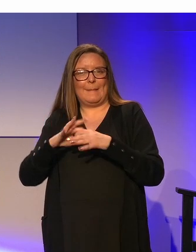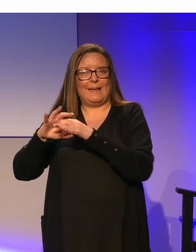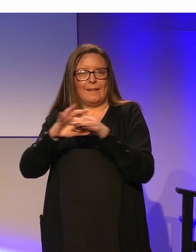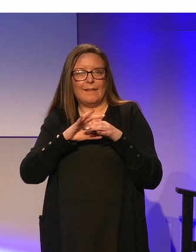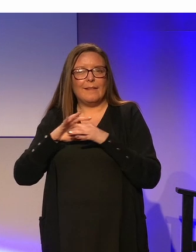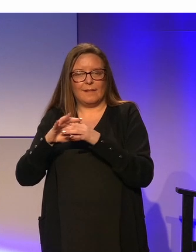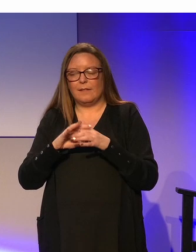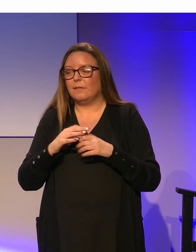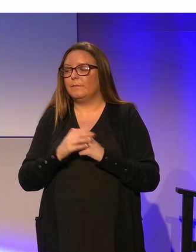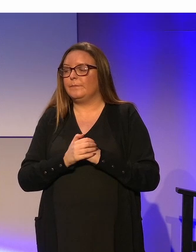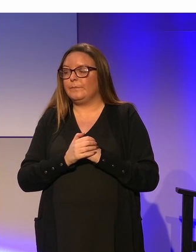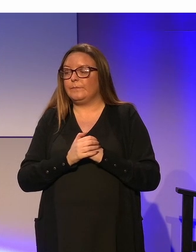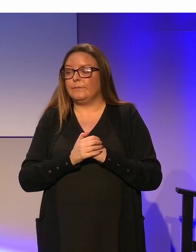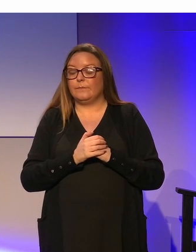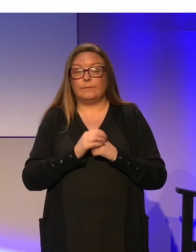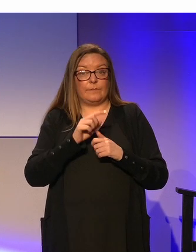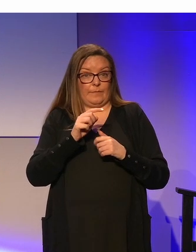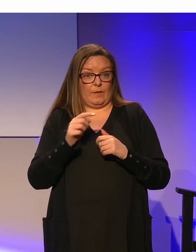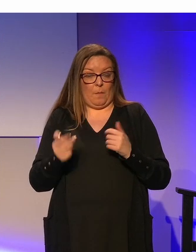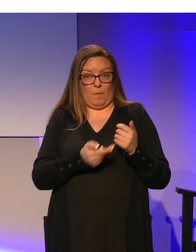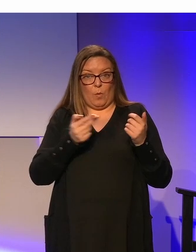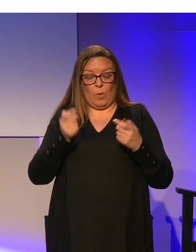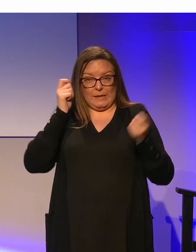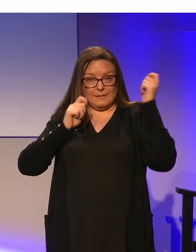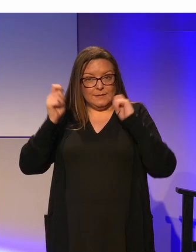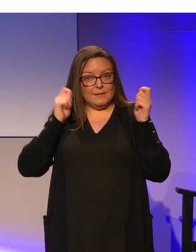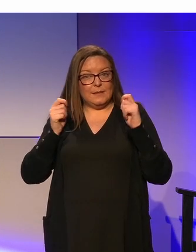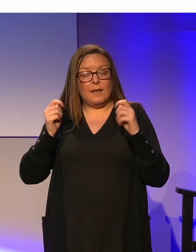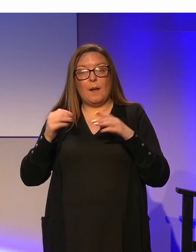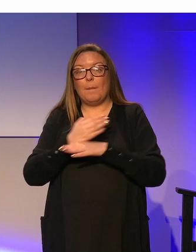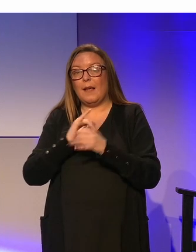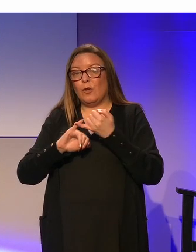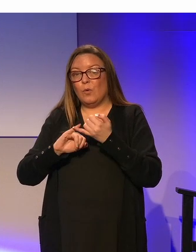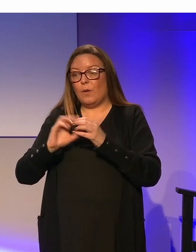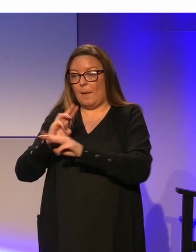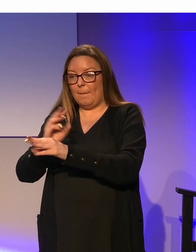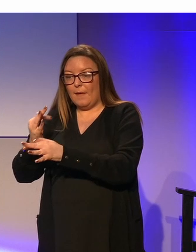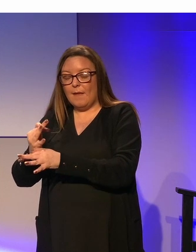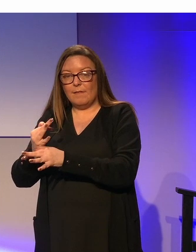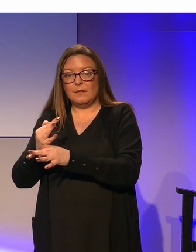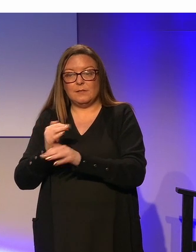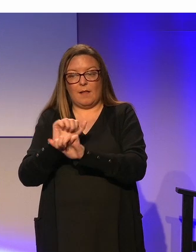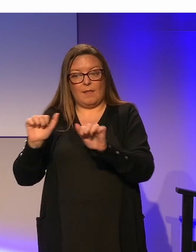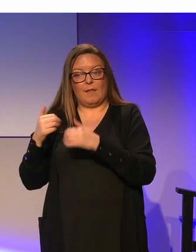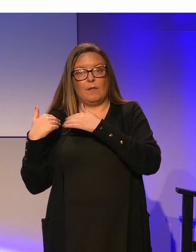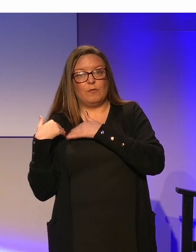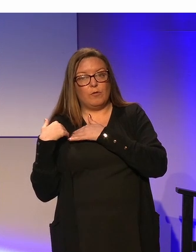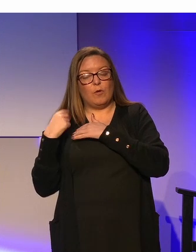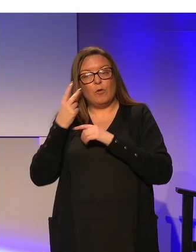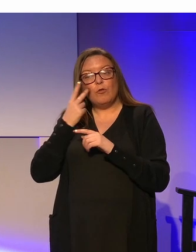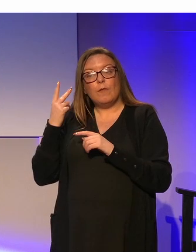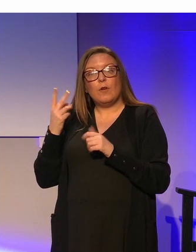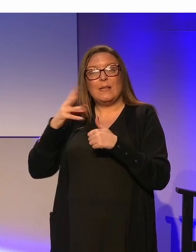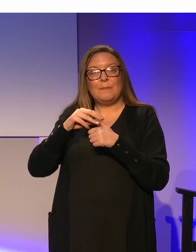The VTS and the CNO were also considered by the majority of parents in their role in reviewing and allocating special